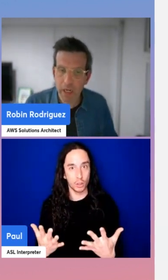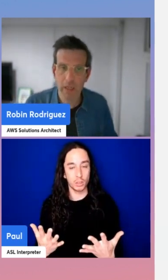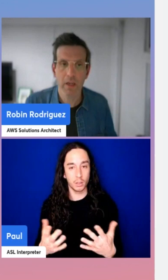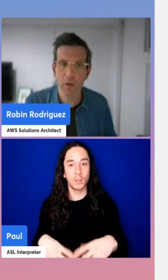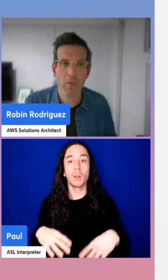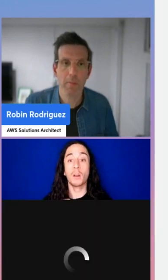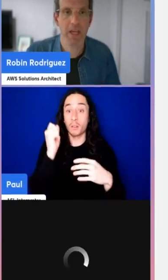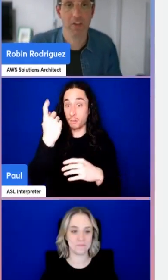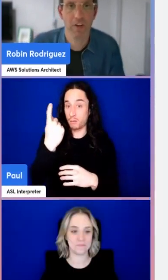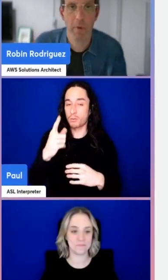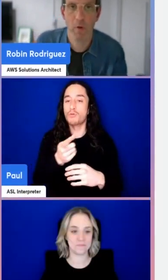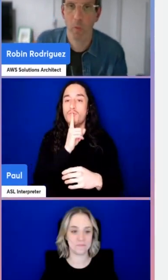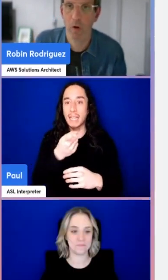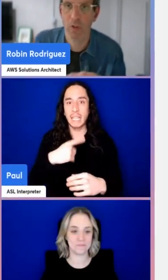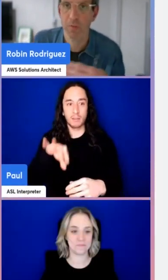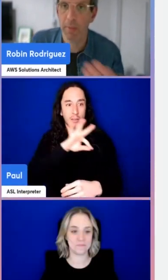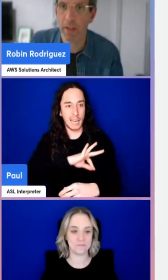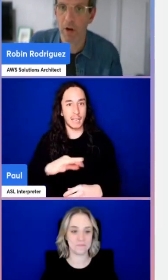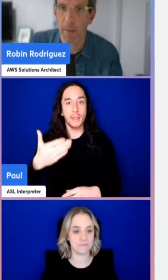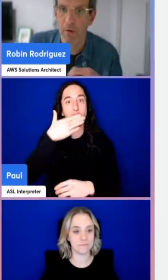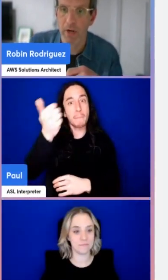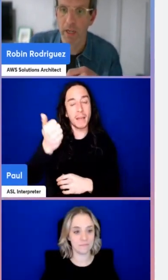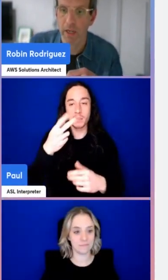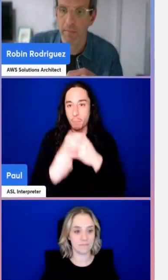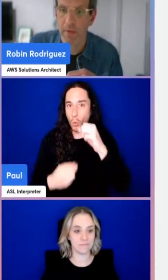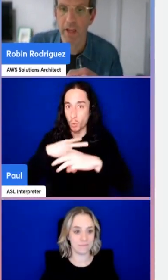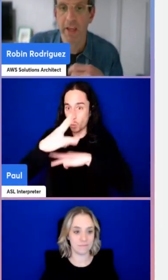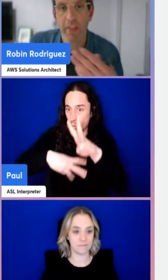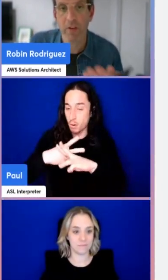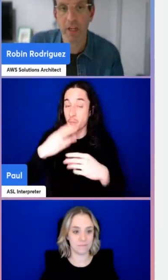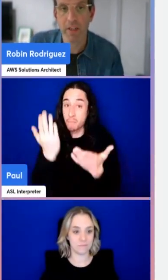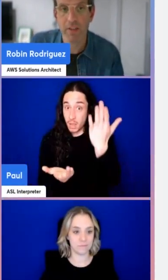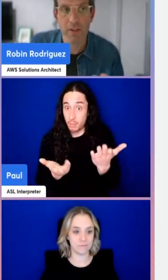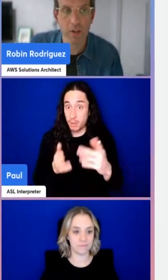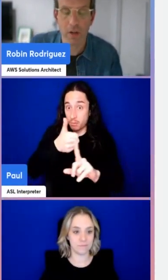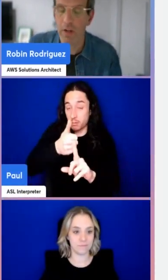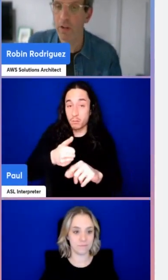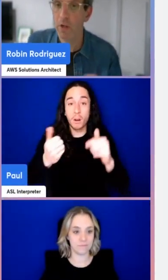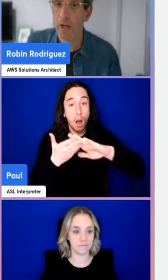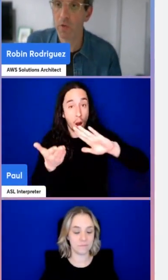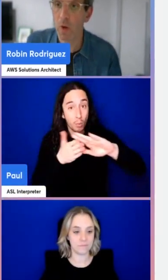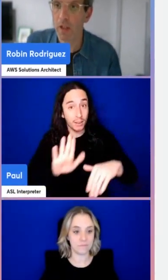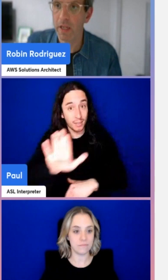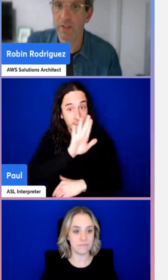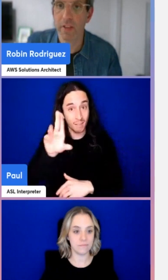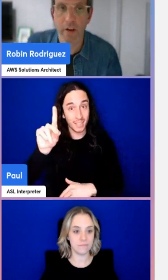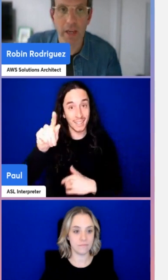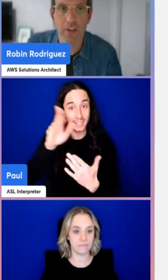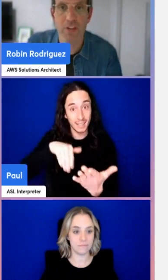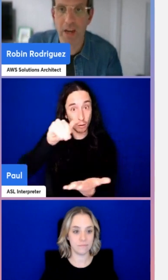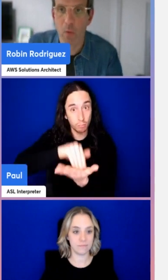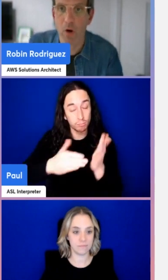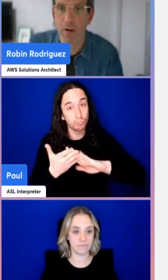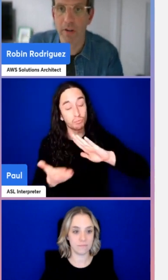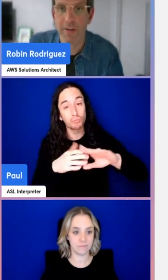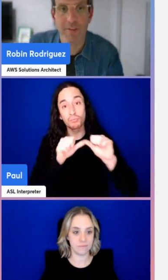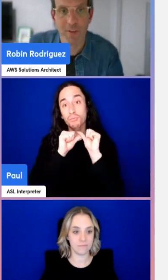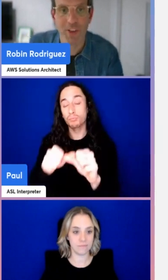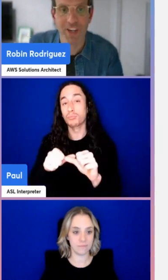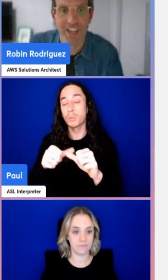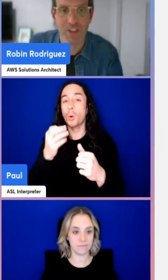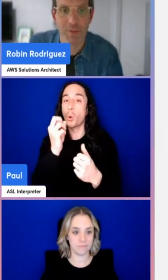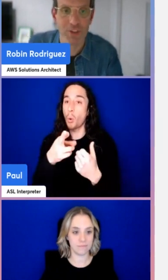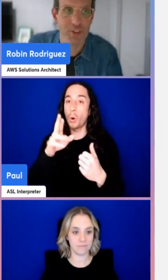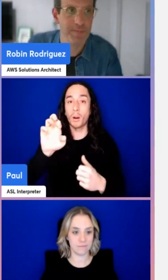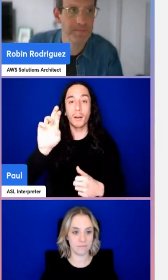really gaining the best of both worlds. Maybe they're operating their data center, as well as their edge network for